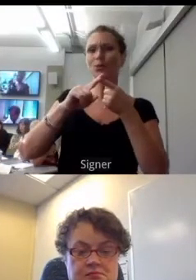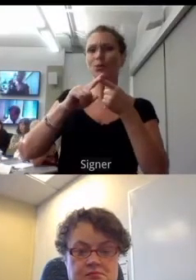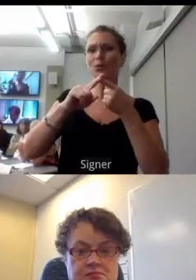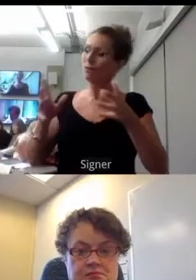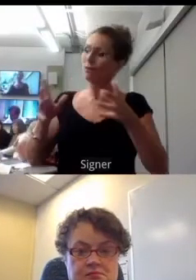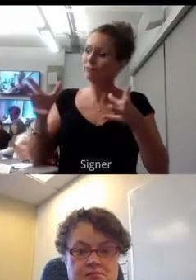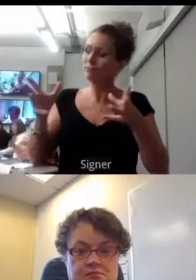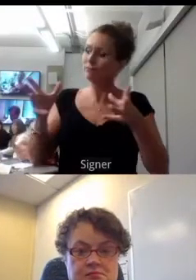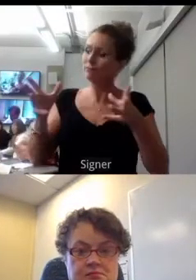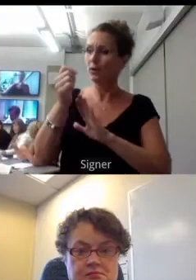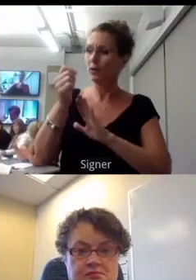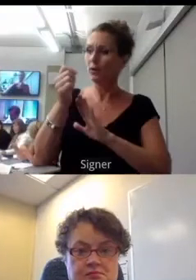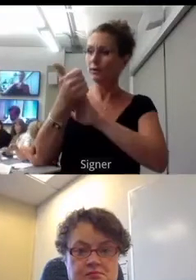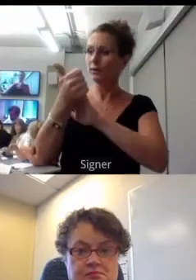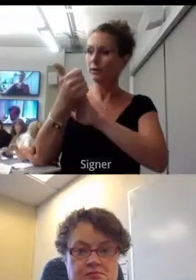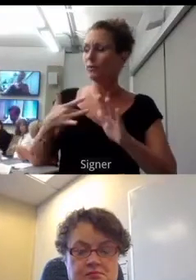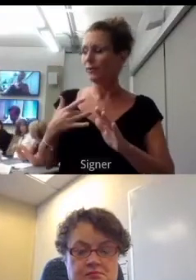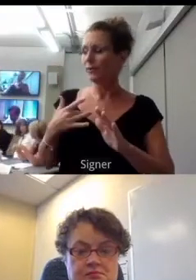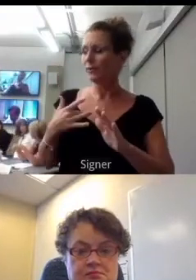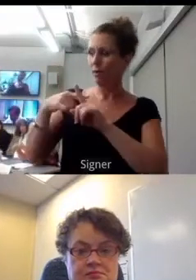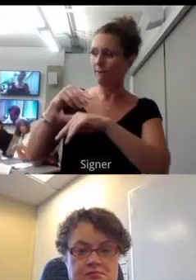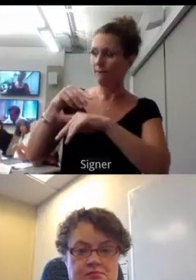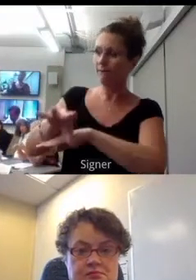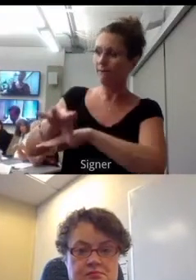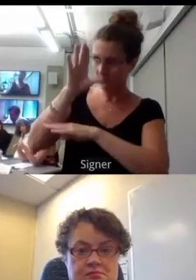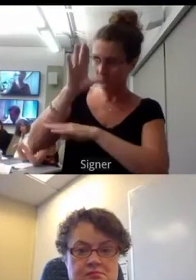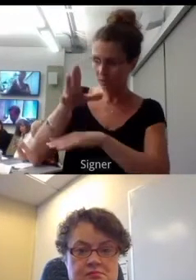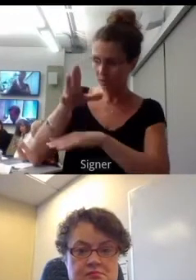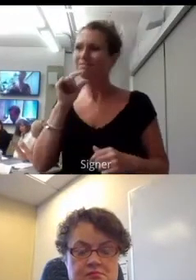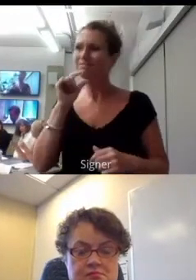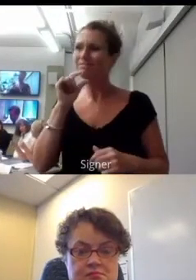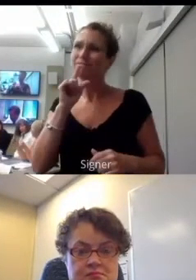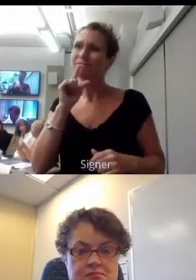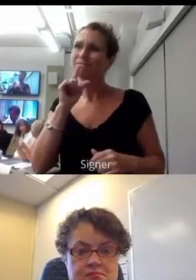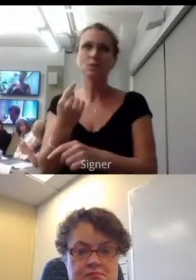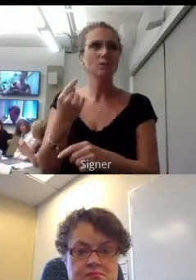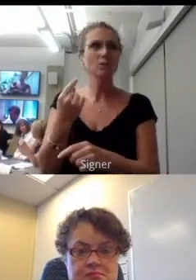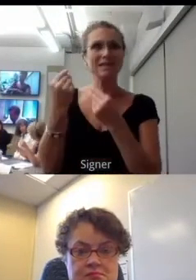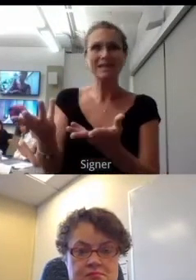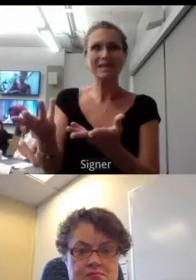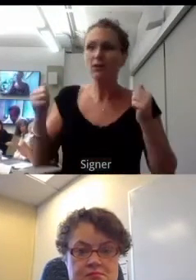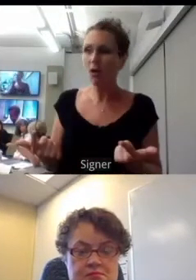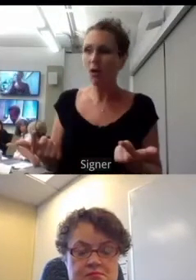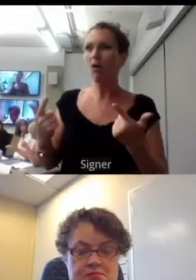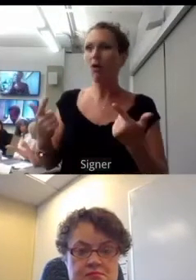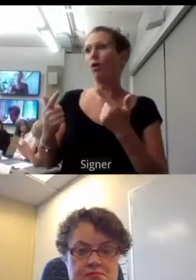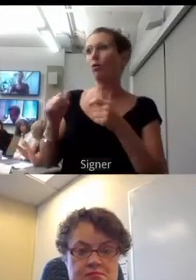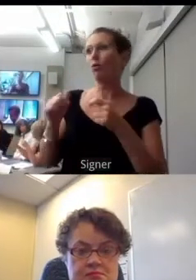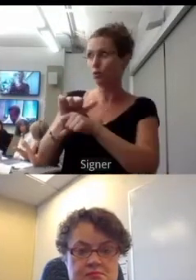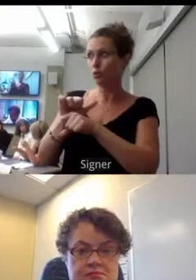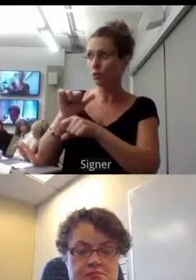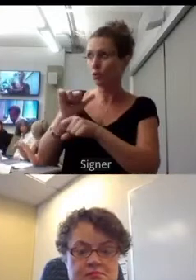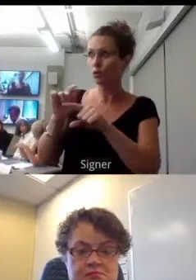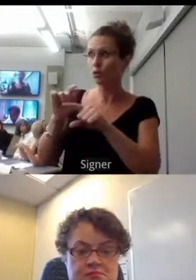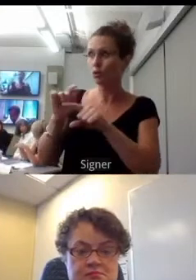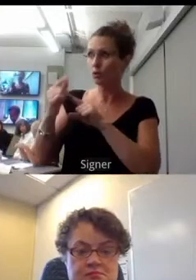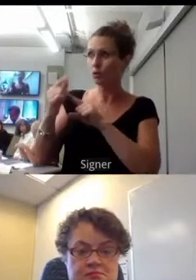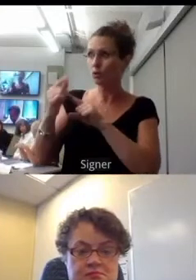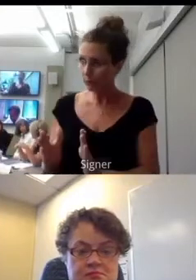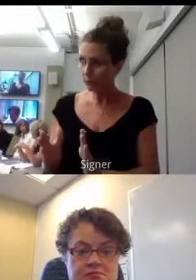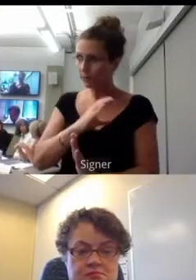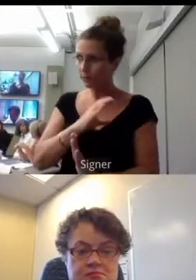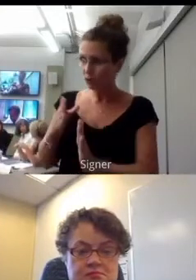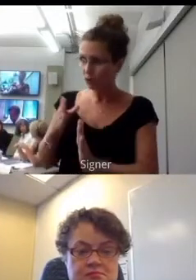influence. I'm not sure I would just give all of the legwork to that commissioner. I think the government needs to have some ownership over that as well.